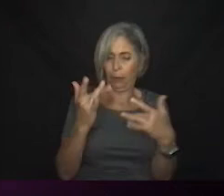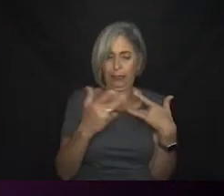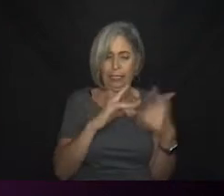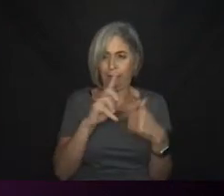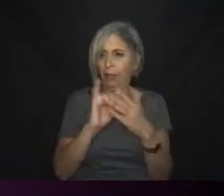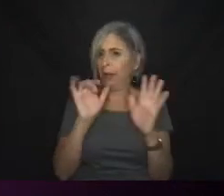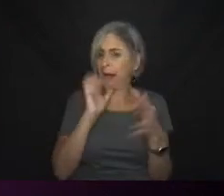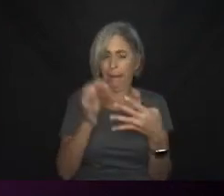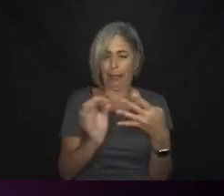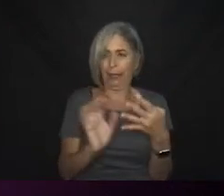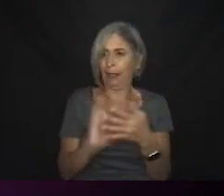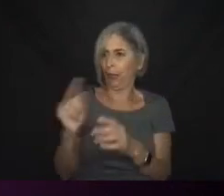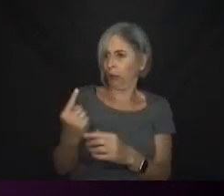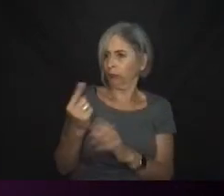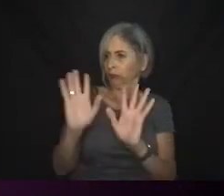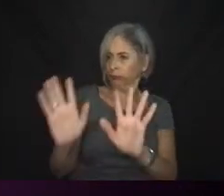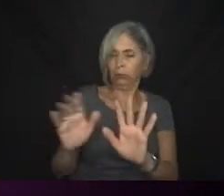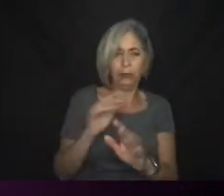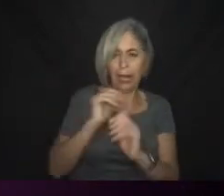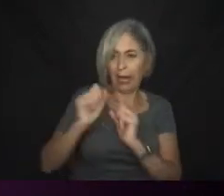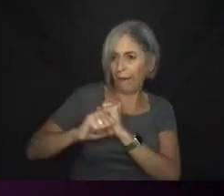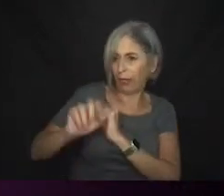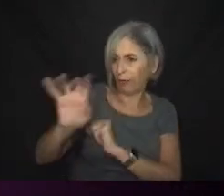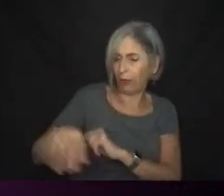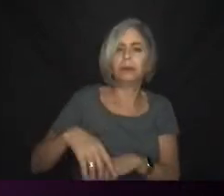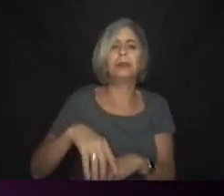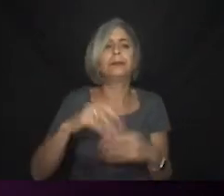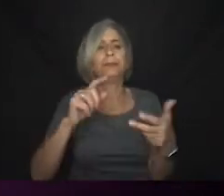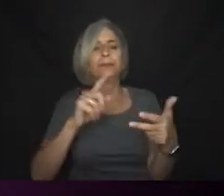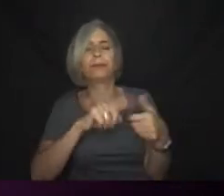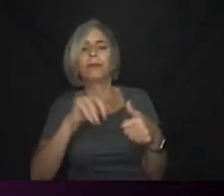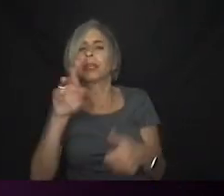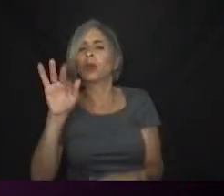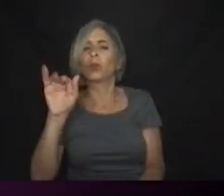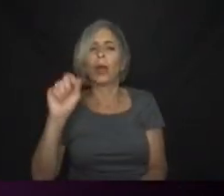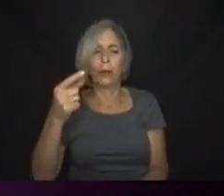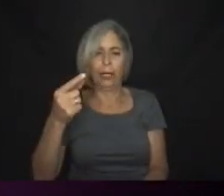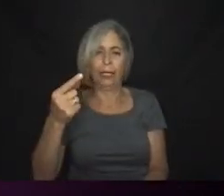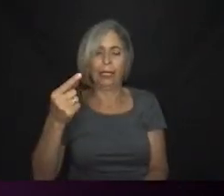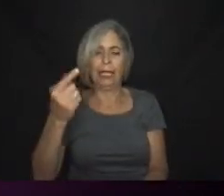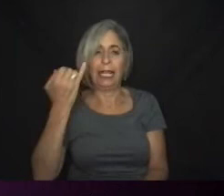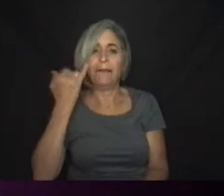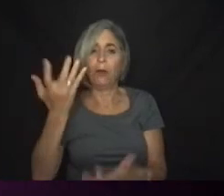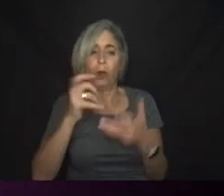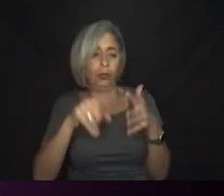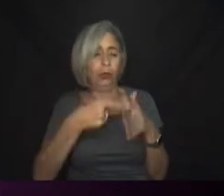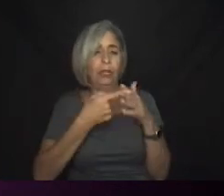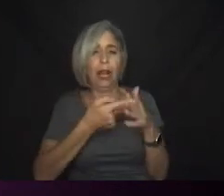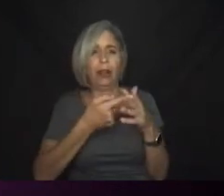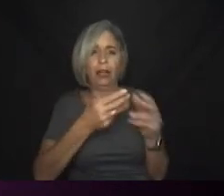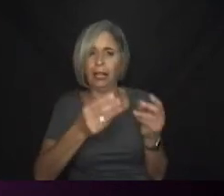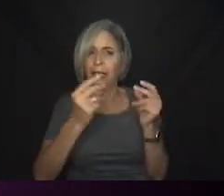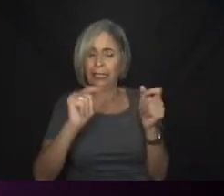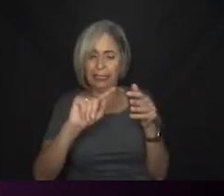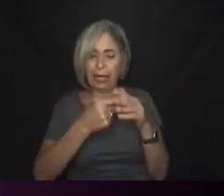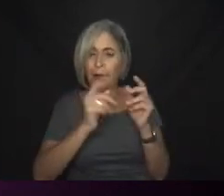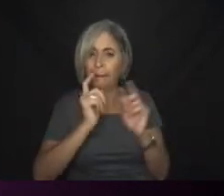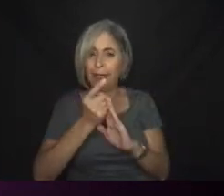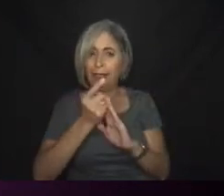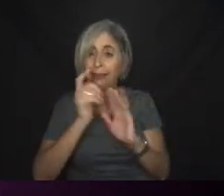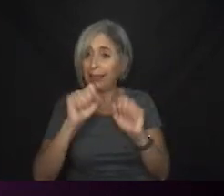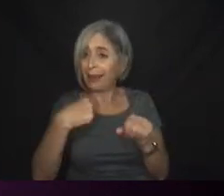that. Great, so that's routing. We talked about routing at different levels of scale, and if I want to start something and get going in minutes, can